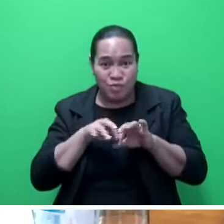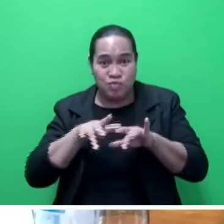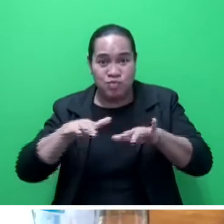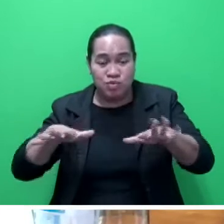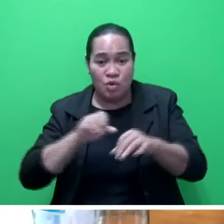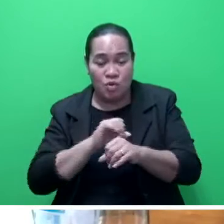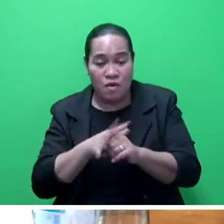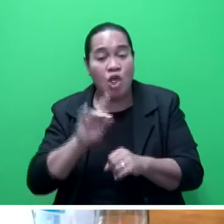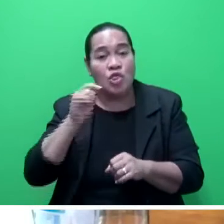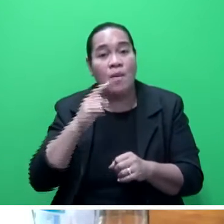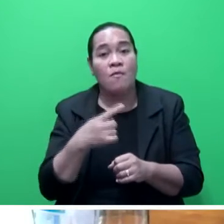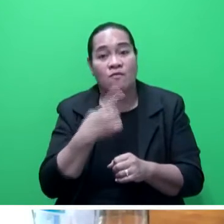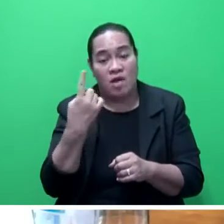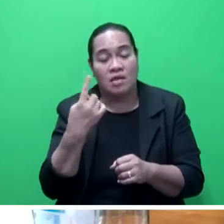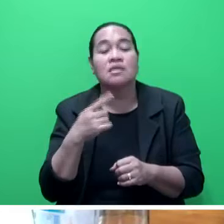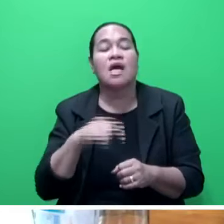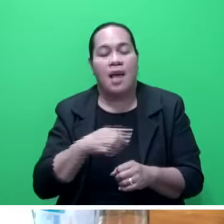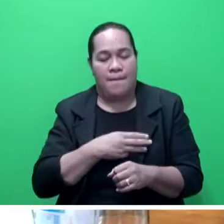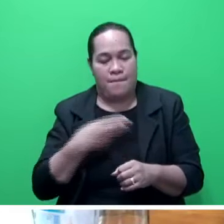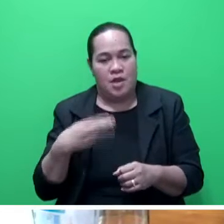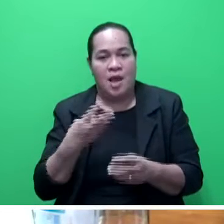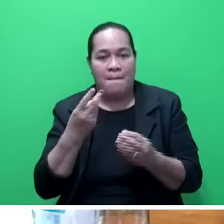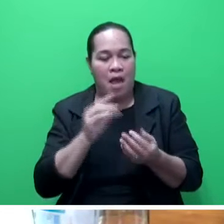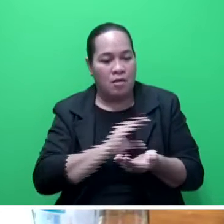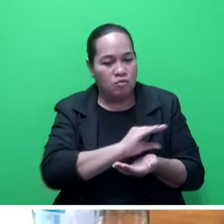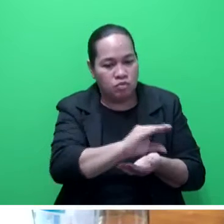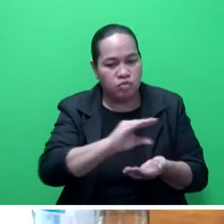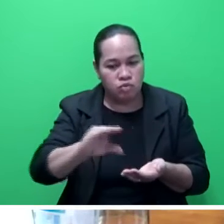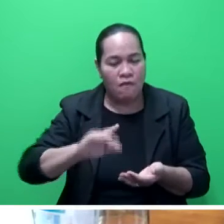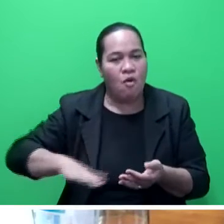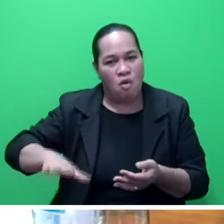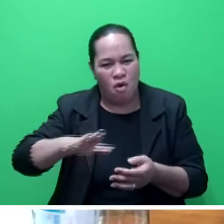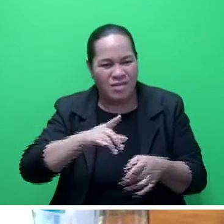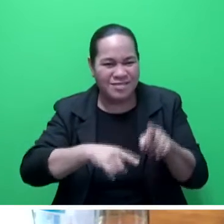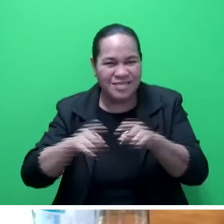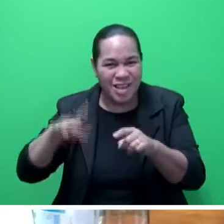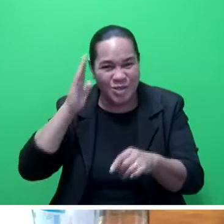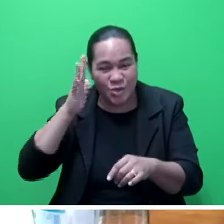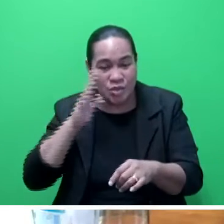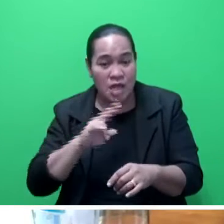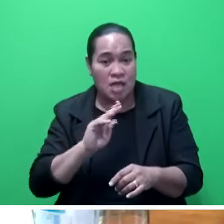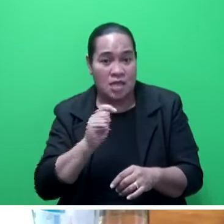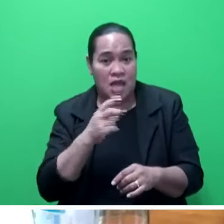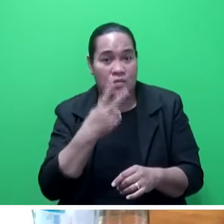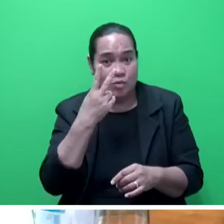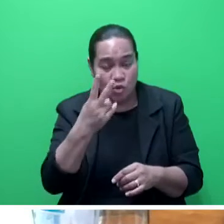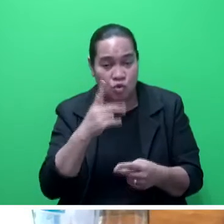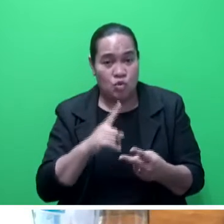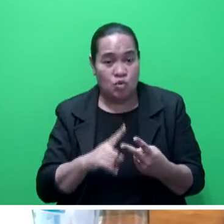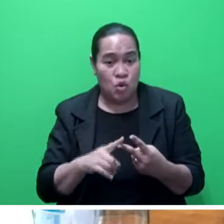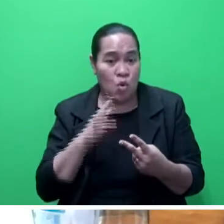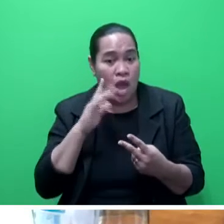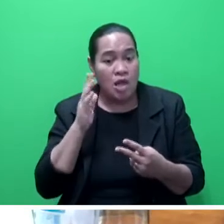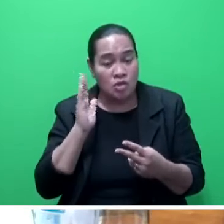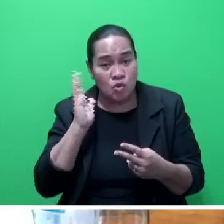1, 2021, the ministry released grants to all compliant schools. In Term 2, 2021, when the schools were